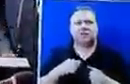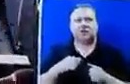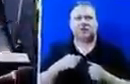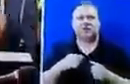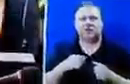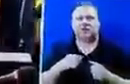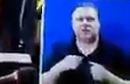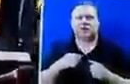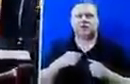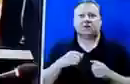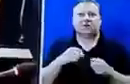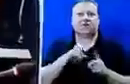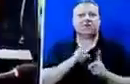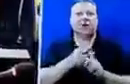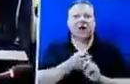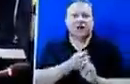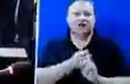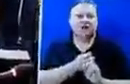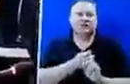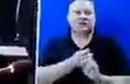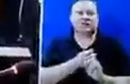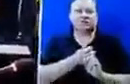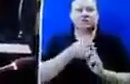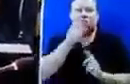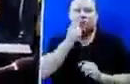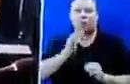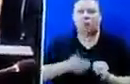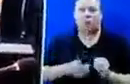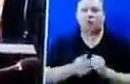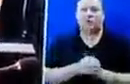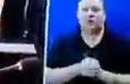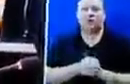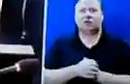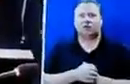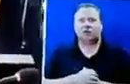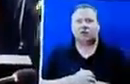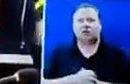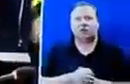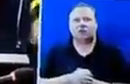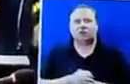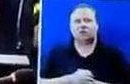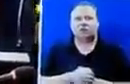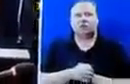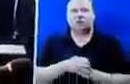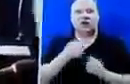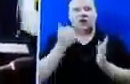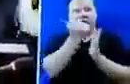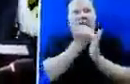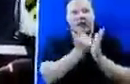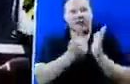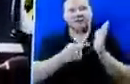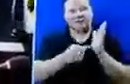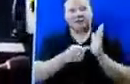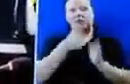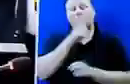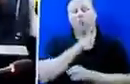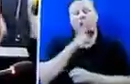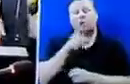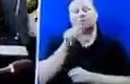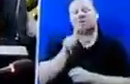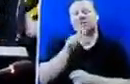gender-based violence. In terms of the Domestic Violence Act 116